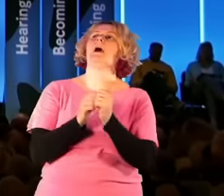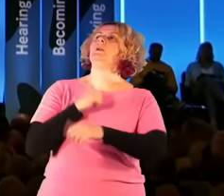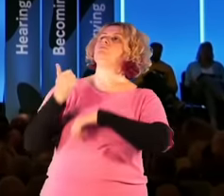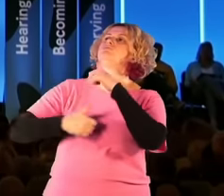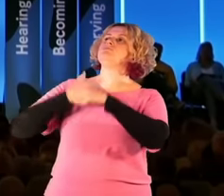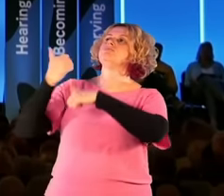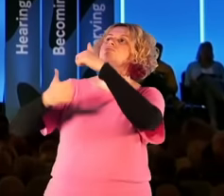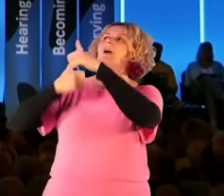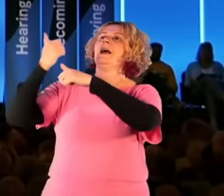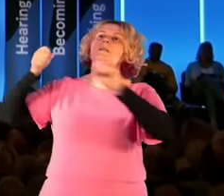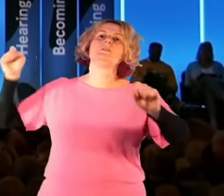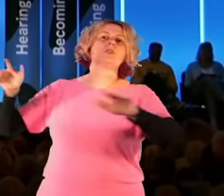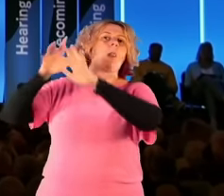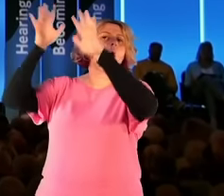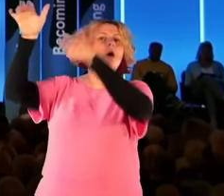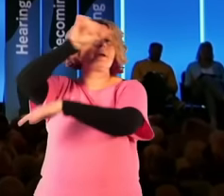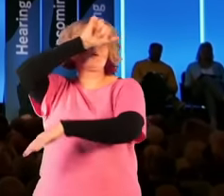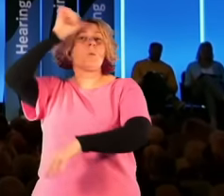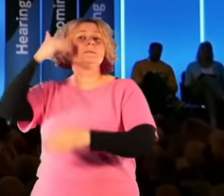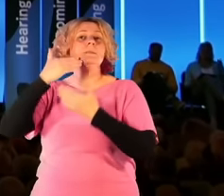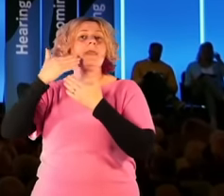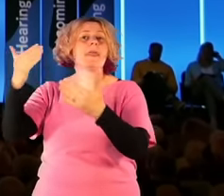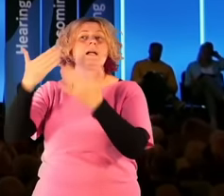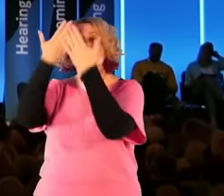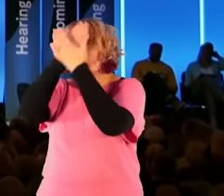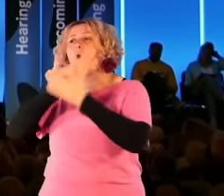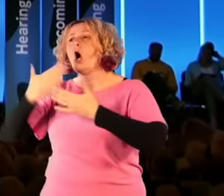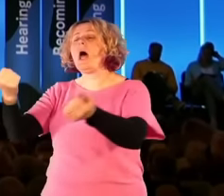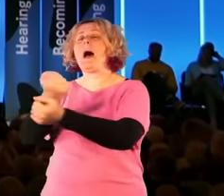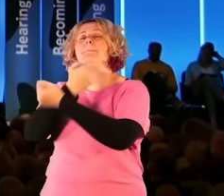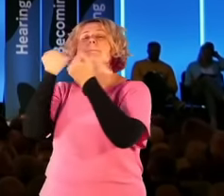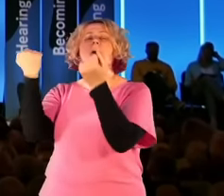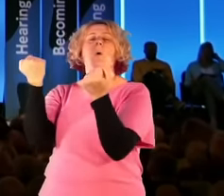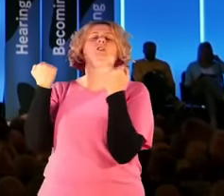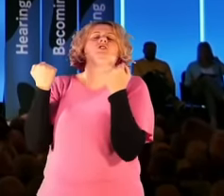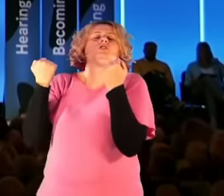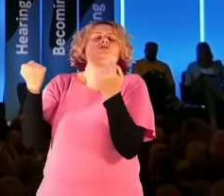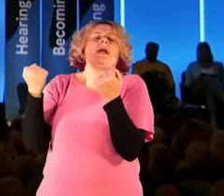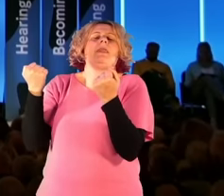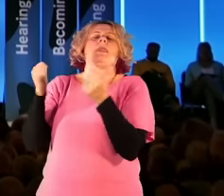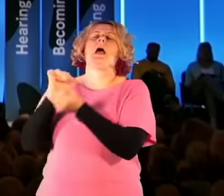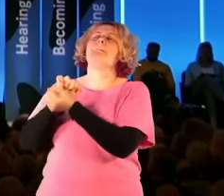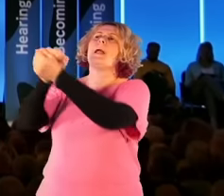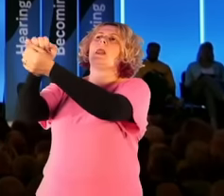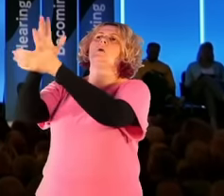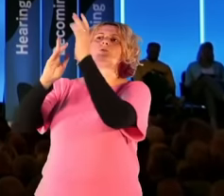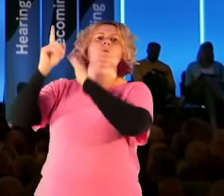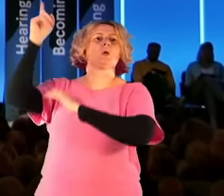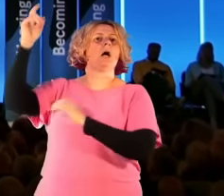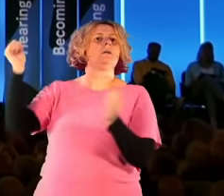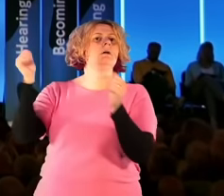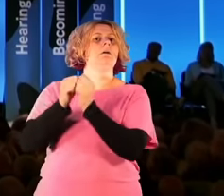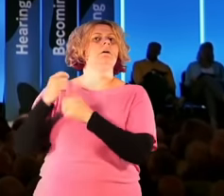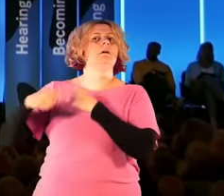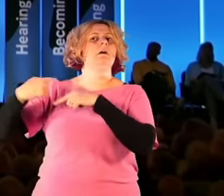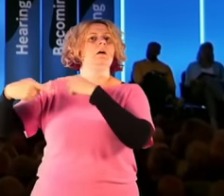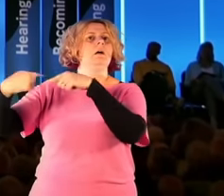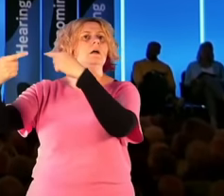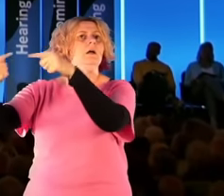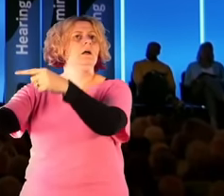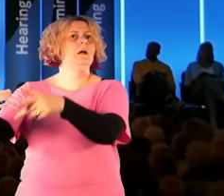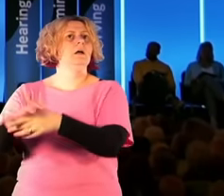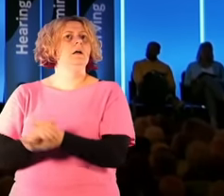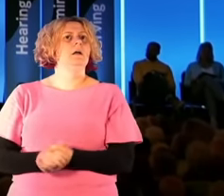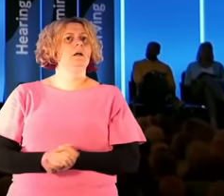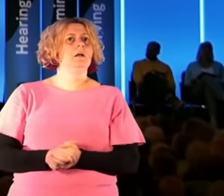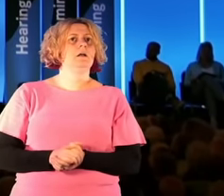and thanks and honor and power and strength be unto our God forever and ever. Amen." They sing about the glory of God, but they can't sing the song of salvation. We